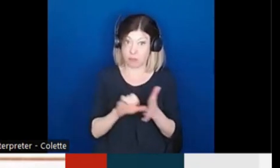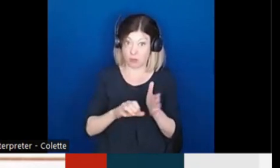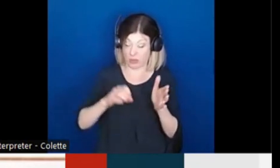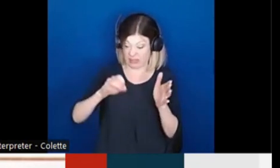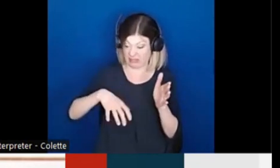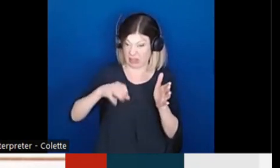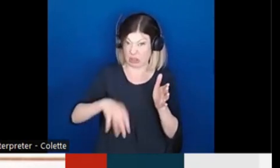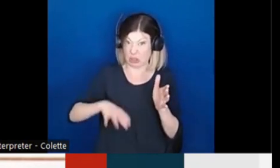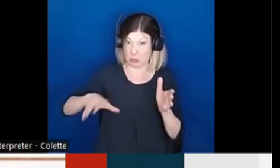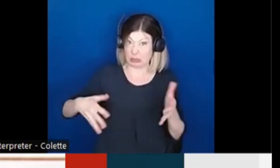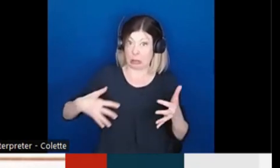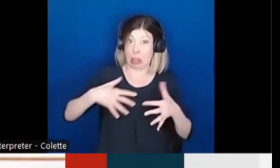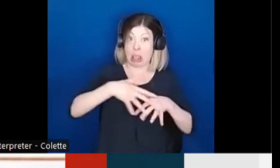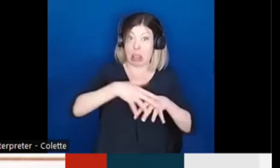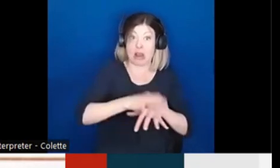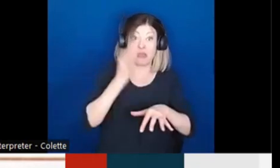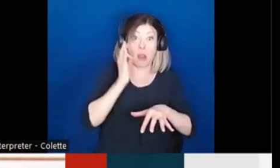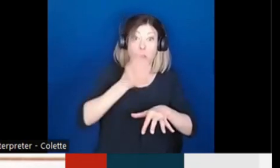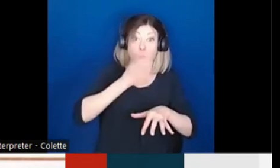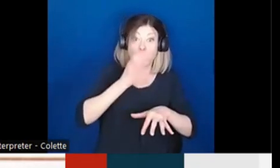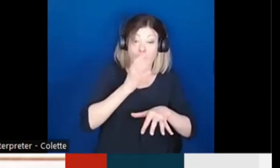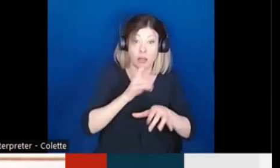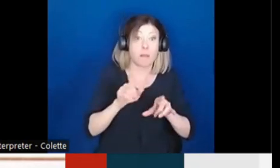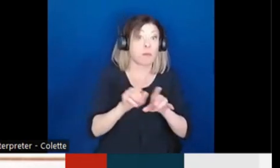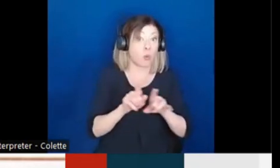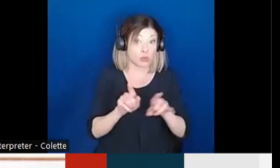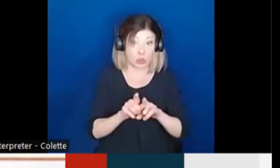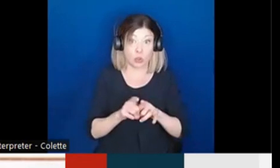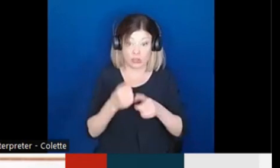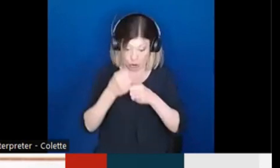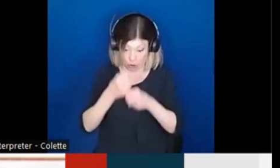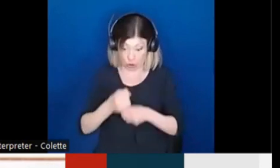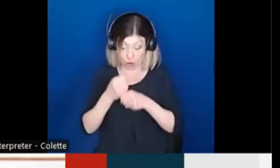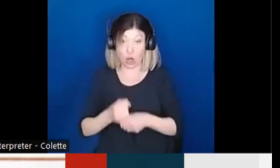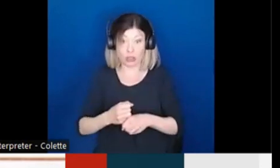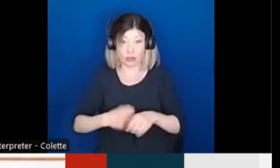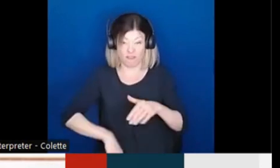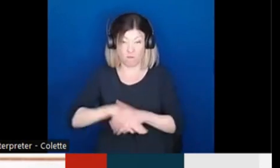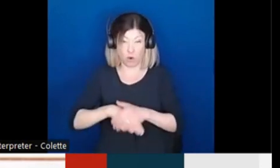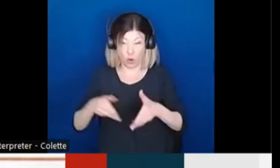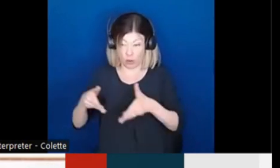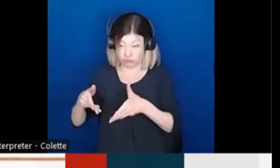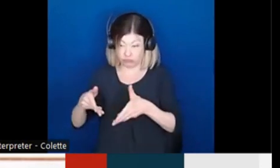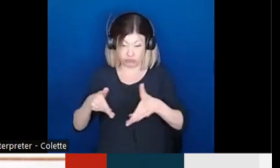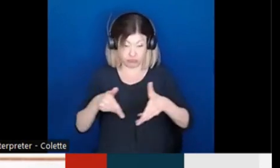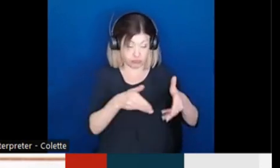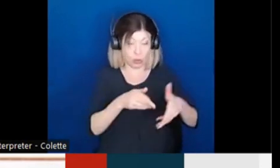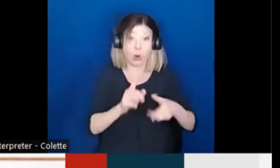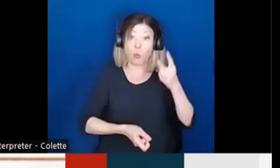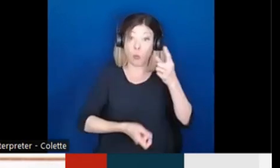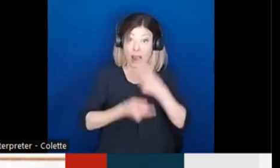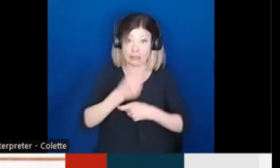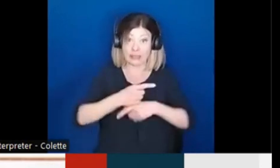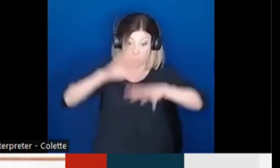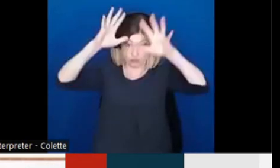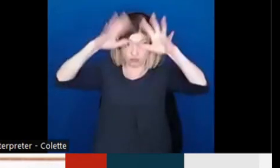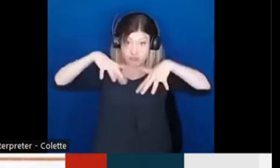water. Because this churchyard is so overcrowded, when rain falls, it travels through the churchyard,